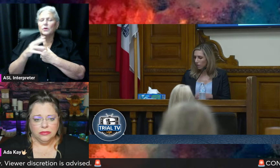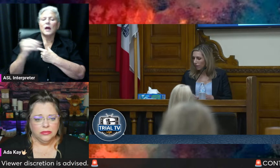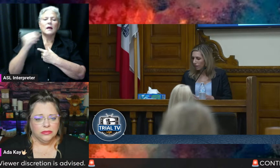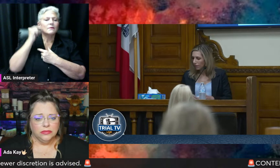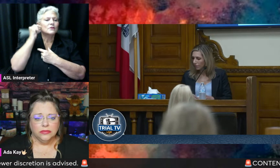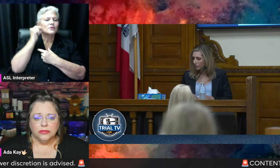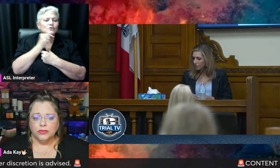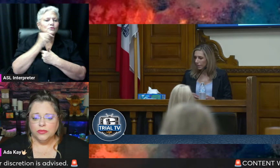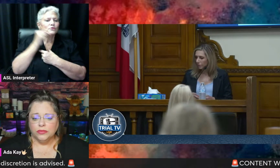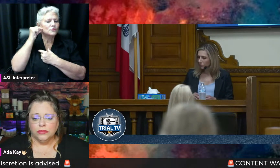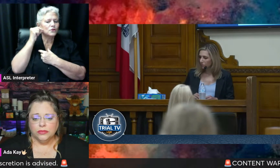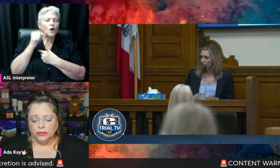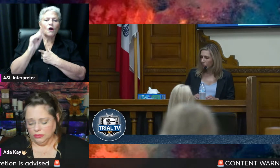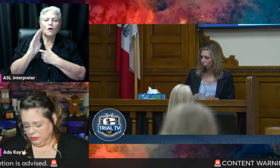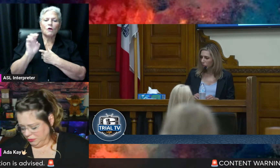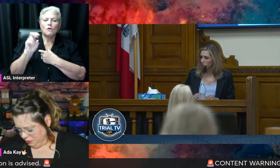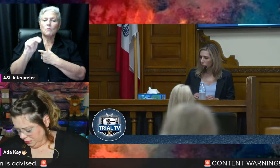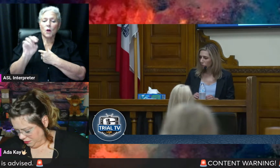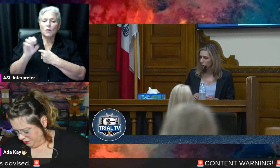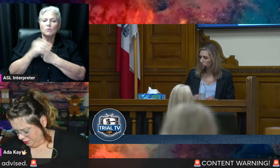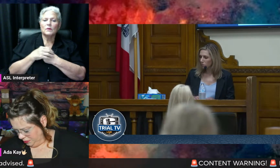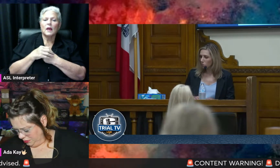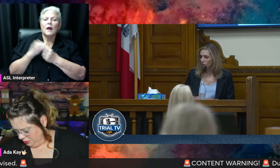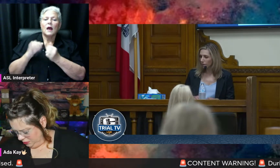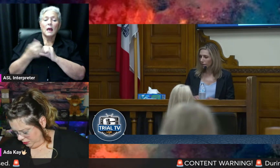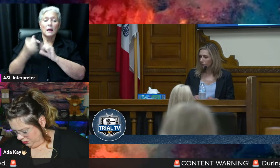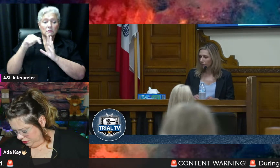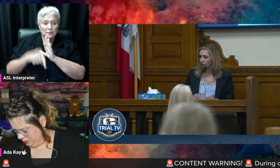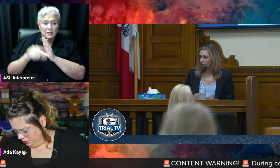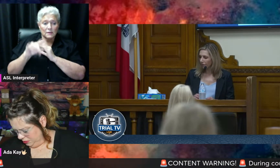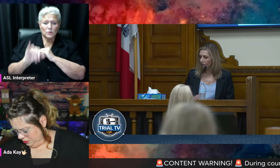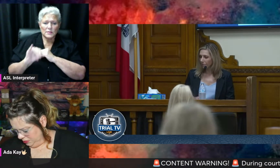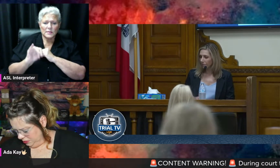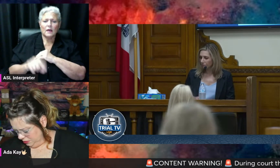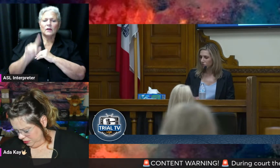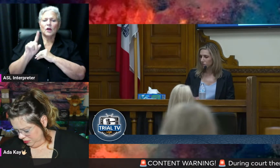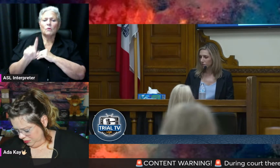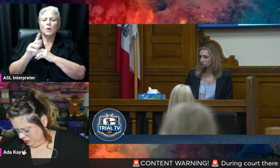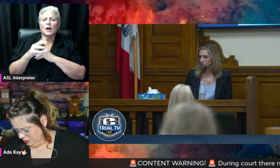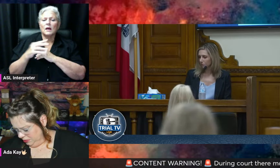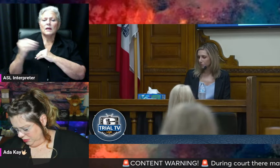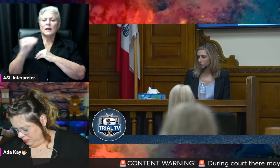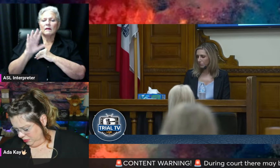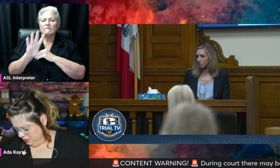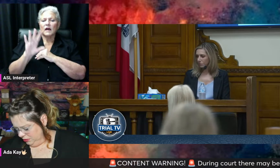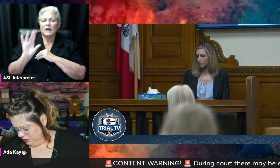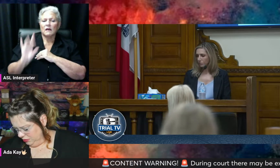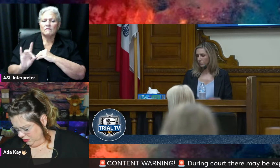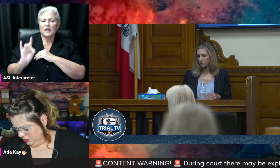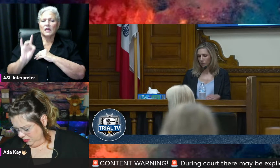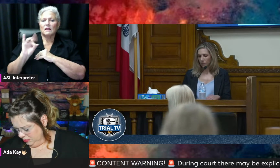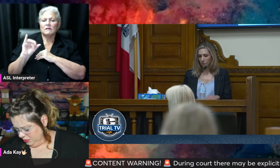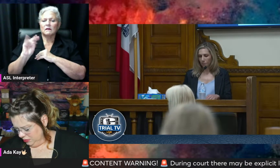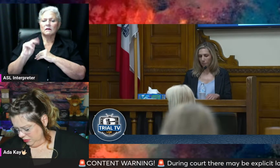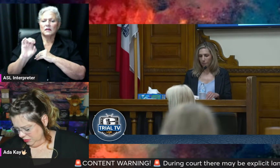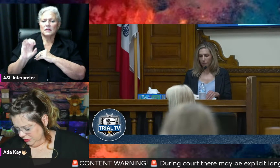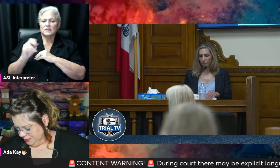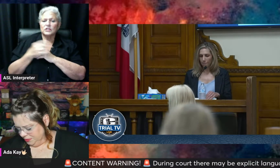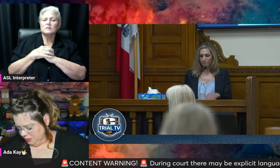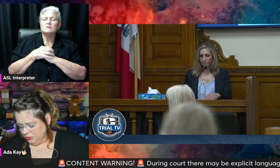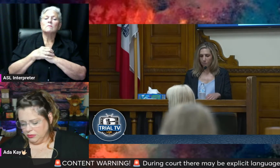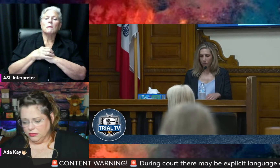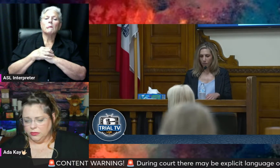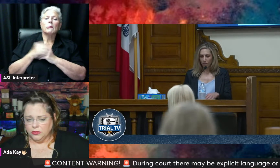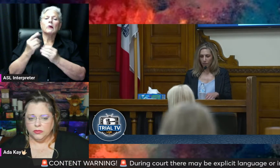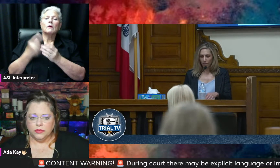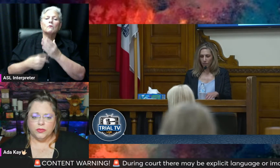wound? The depth of that wound was 1 5/8 inches. Okay, what would